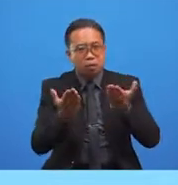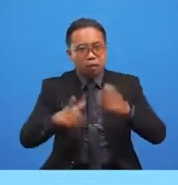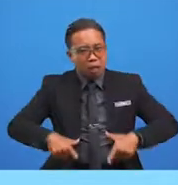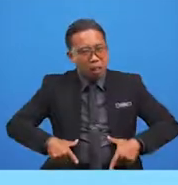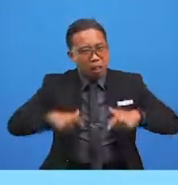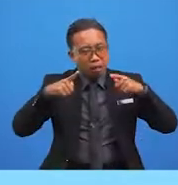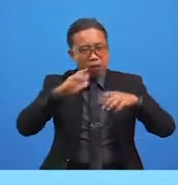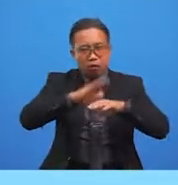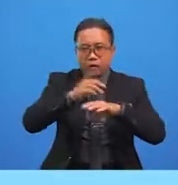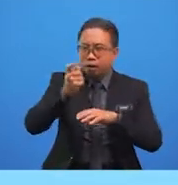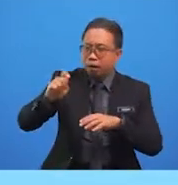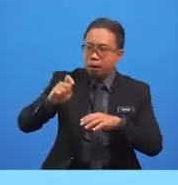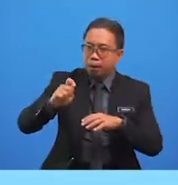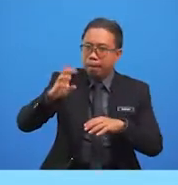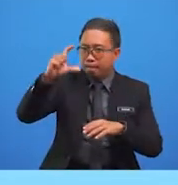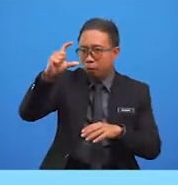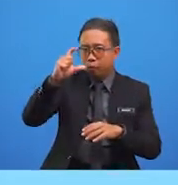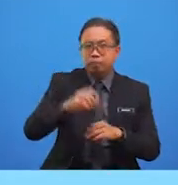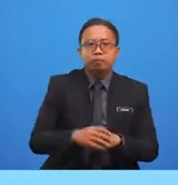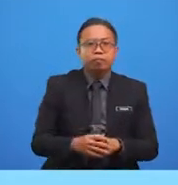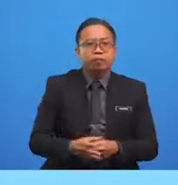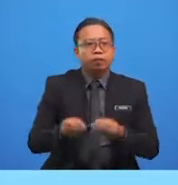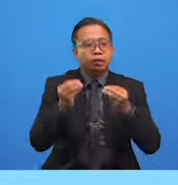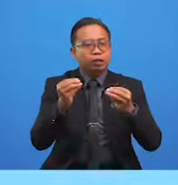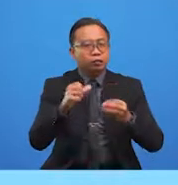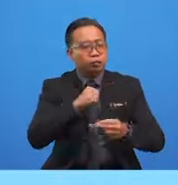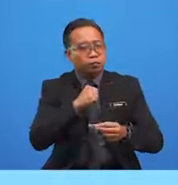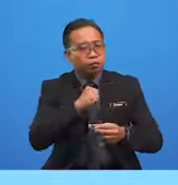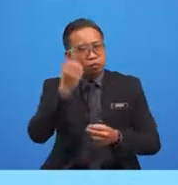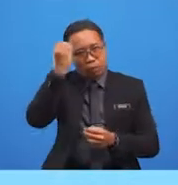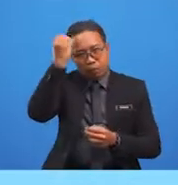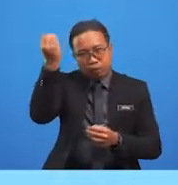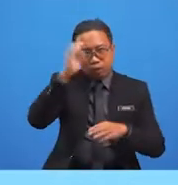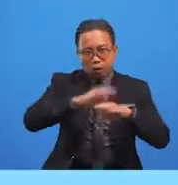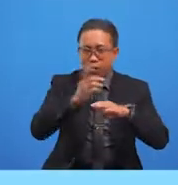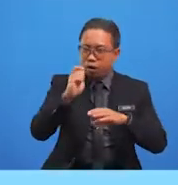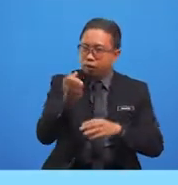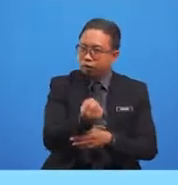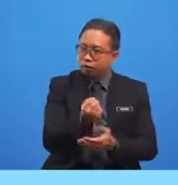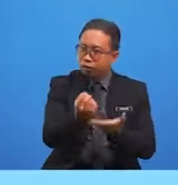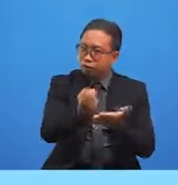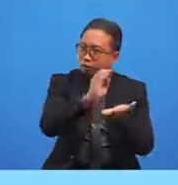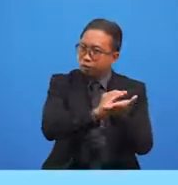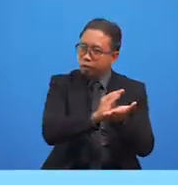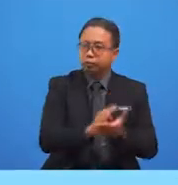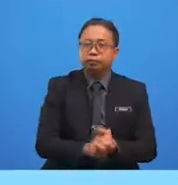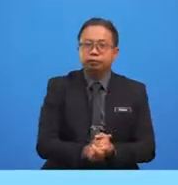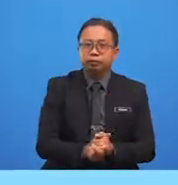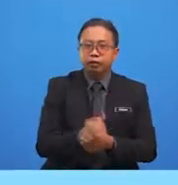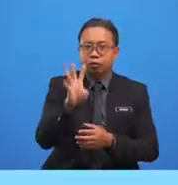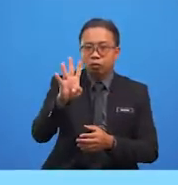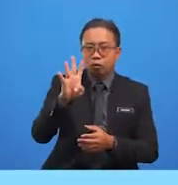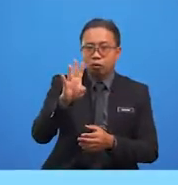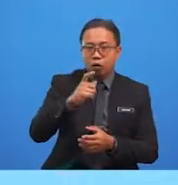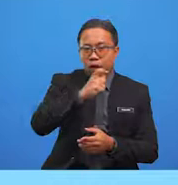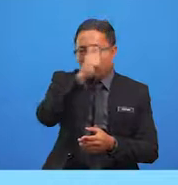moon. 3. Give a personal opinion on the subject. 4. Ask